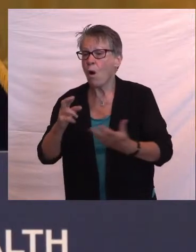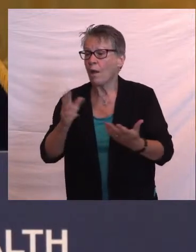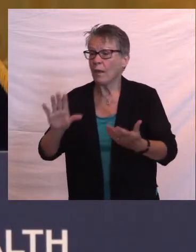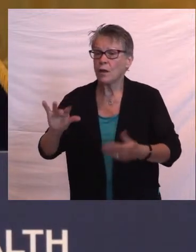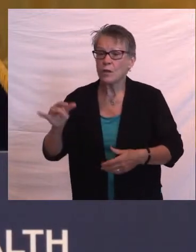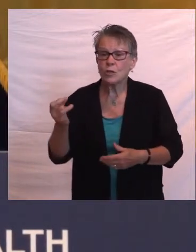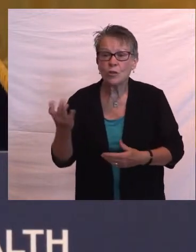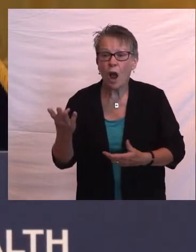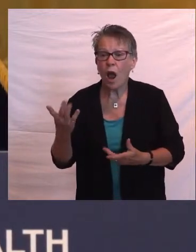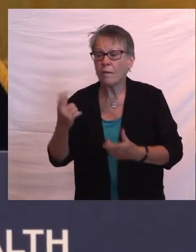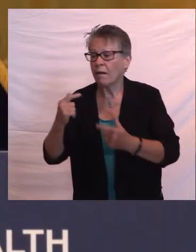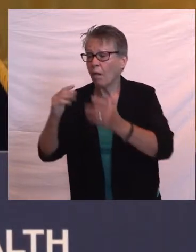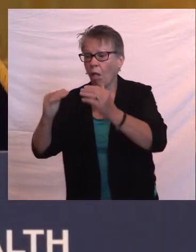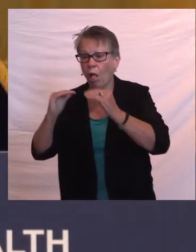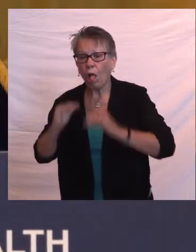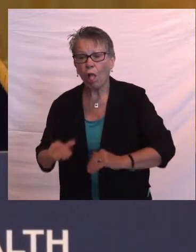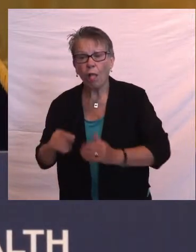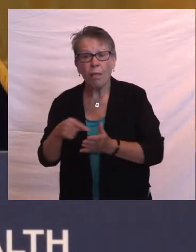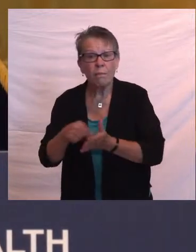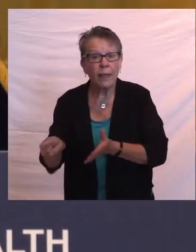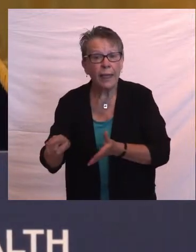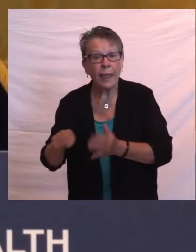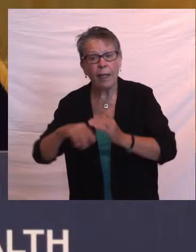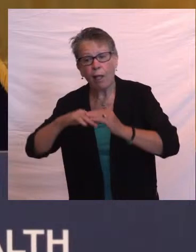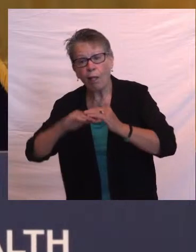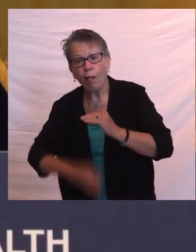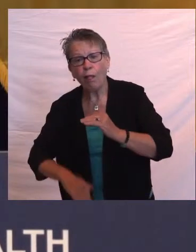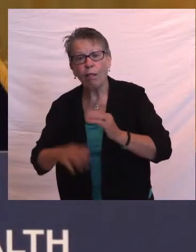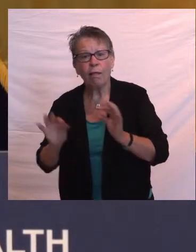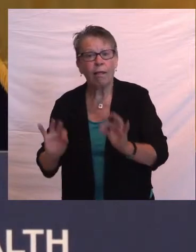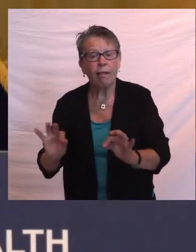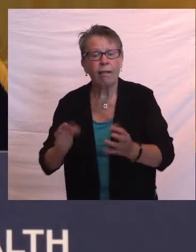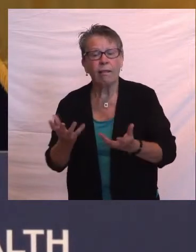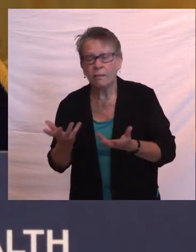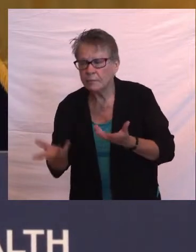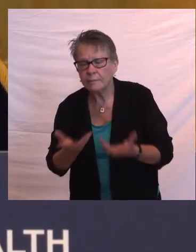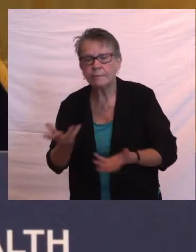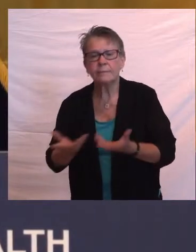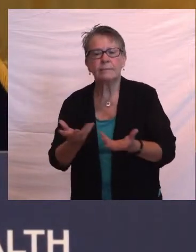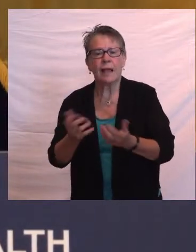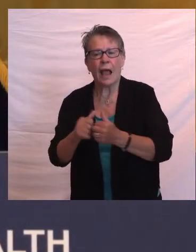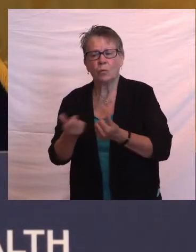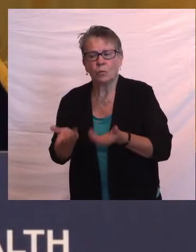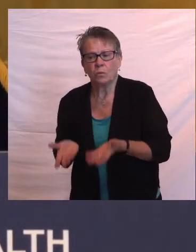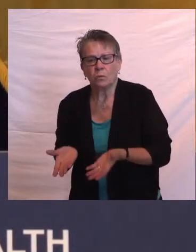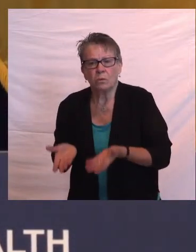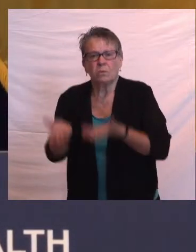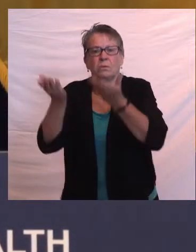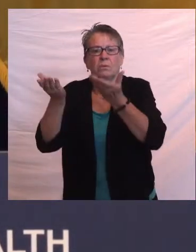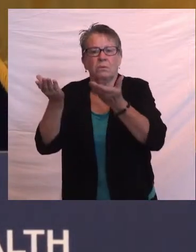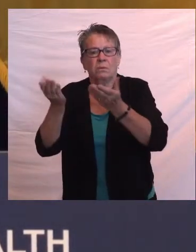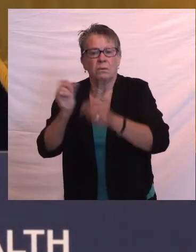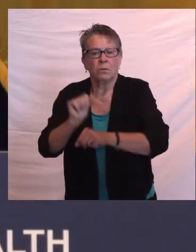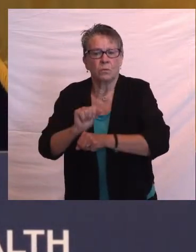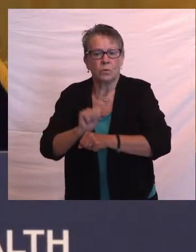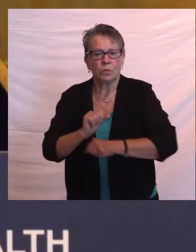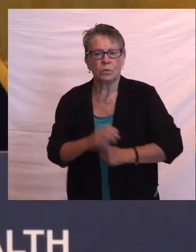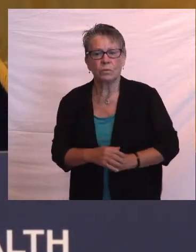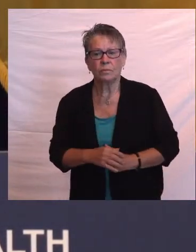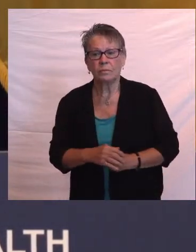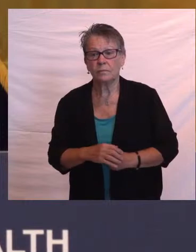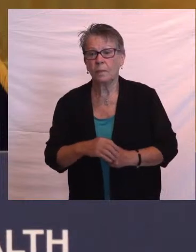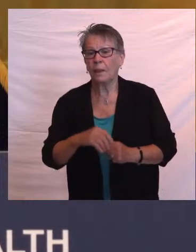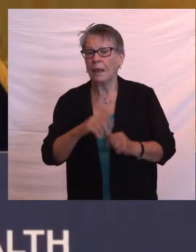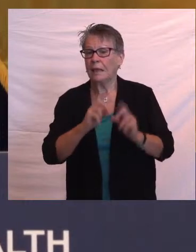Labor will be overseeing this program, and I will just say that all things considered, that they were hit with a tsunami, and this is not to